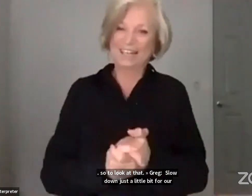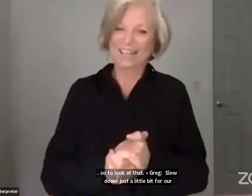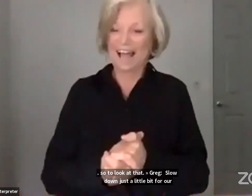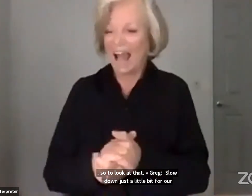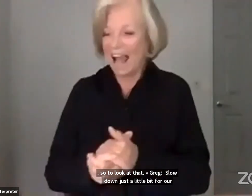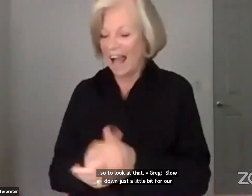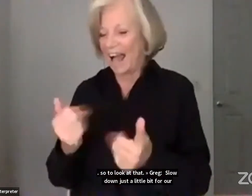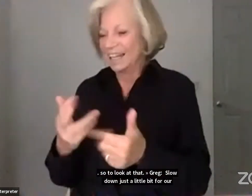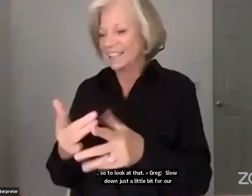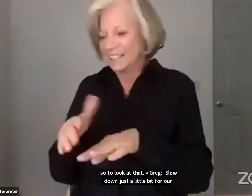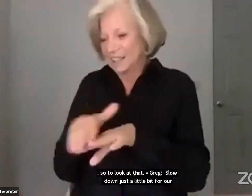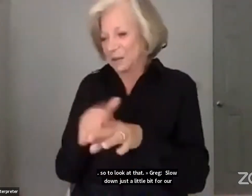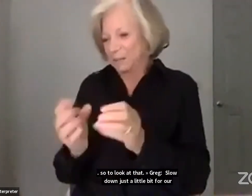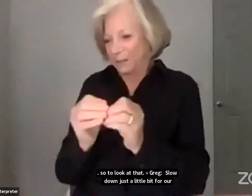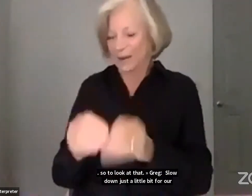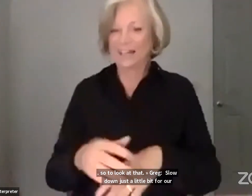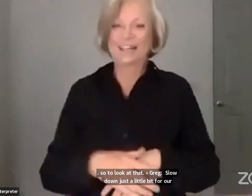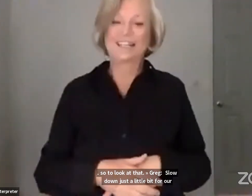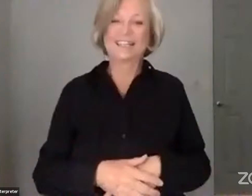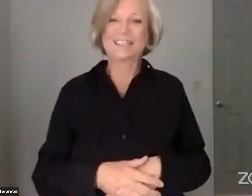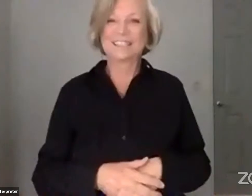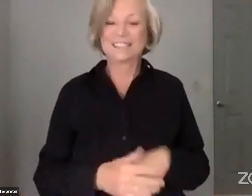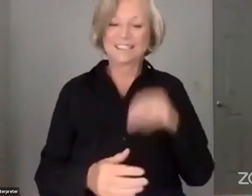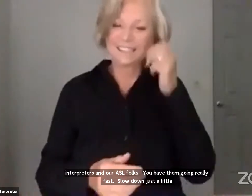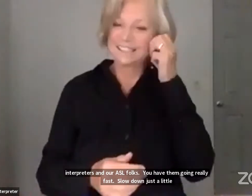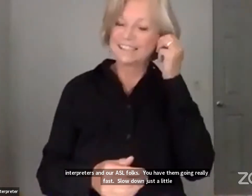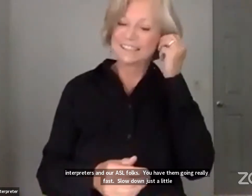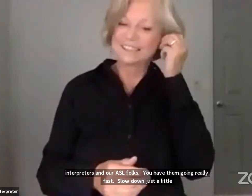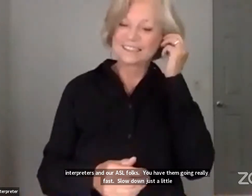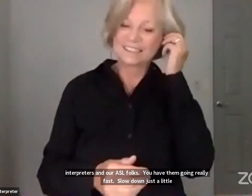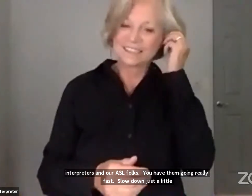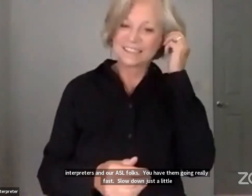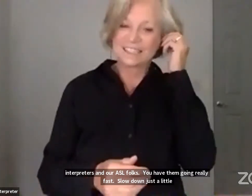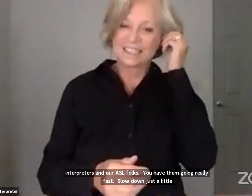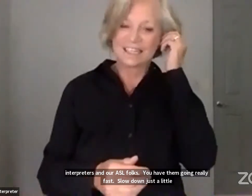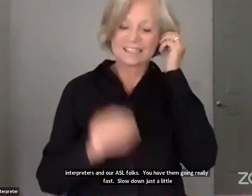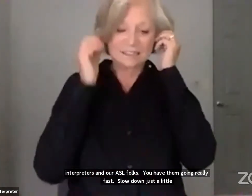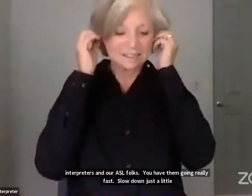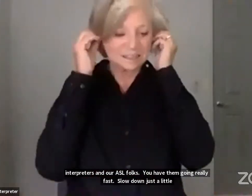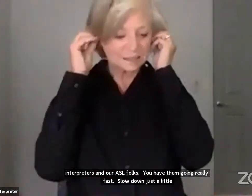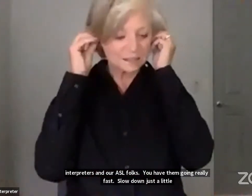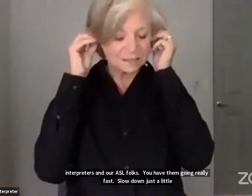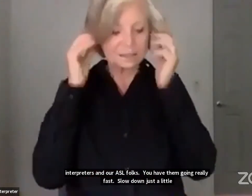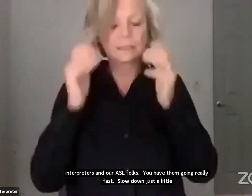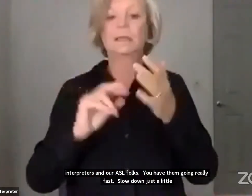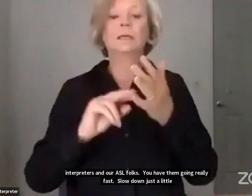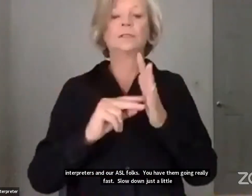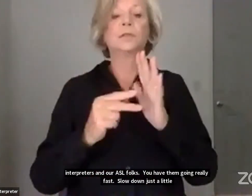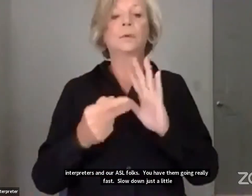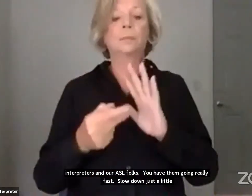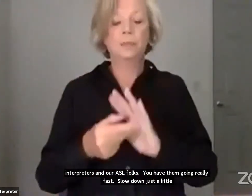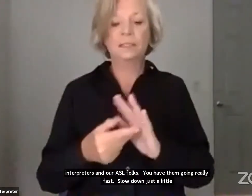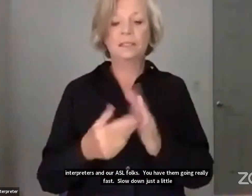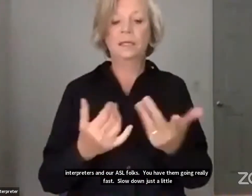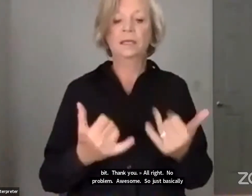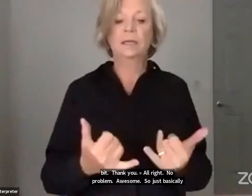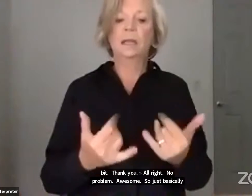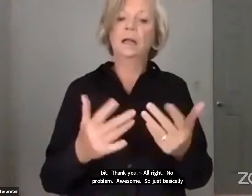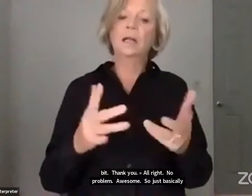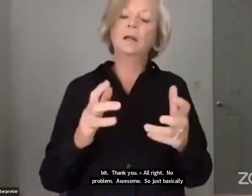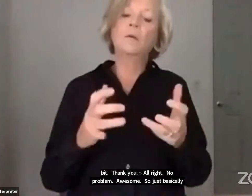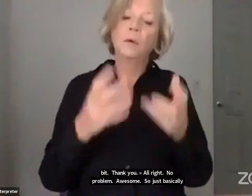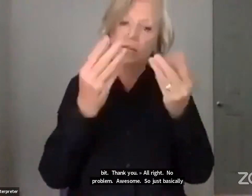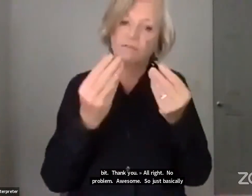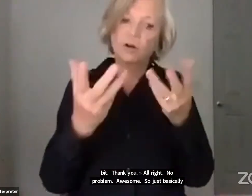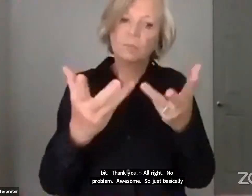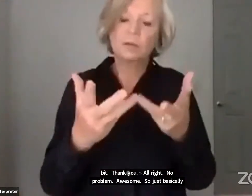a little bit. Thank you. All right, no problem. Awesome. And so just basically just running it out, just continuing with the fact of,